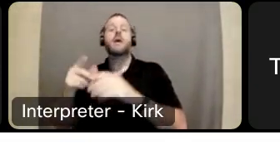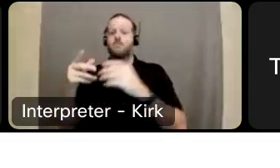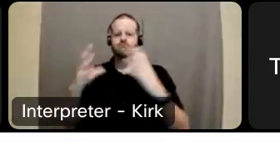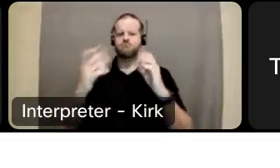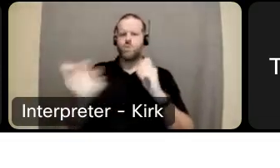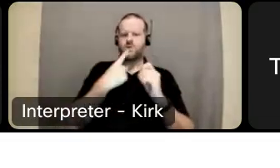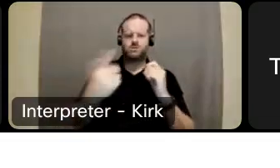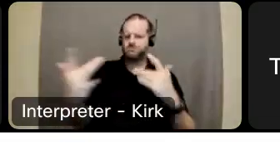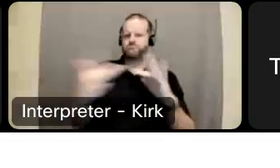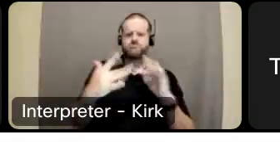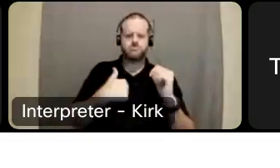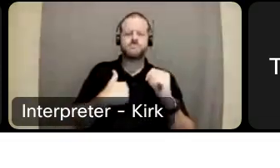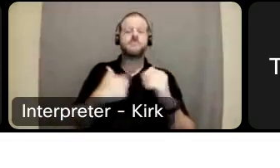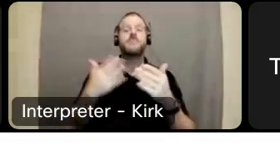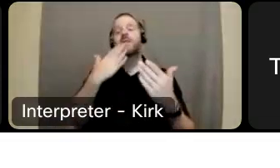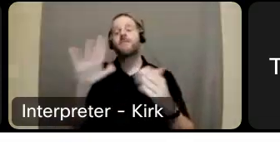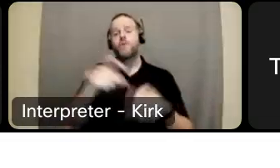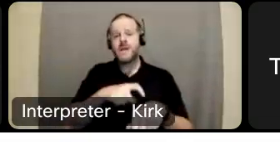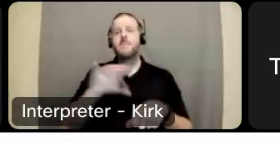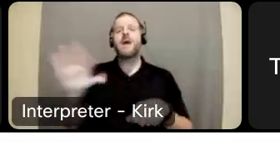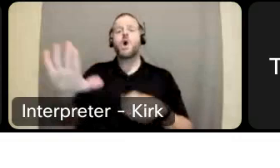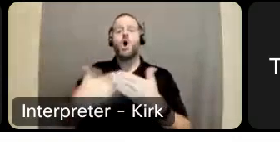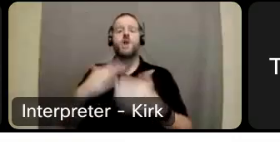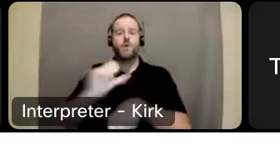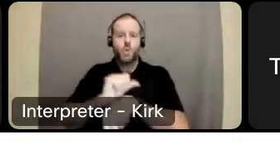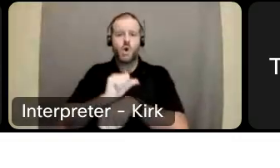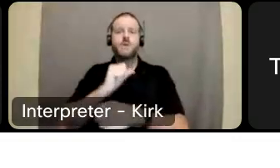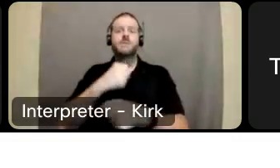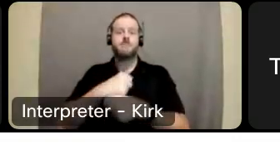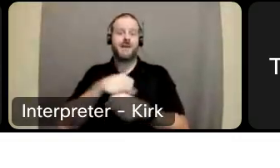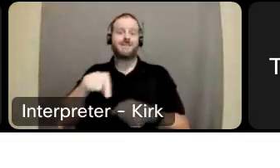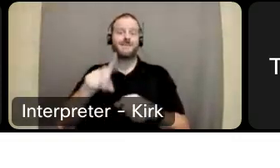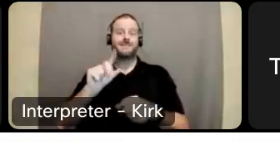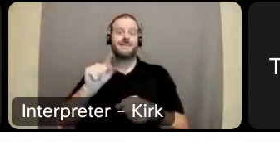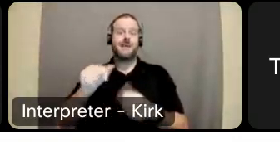for not only your time here today, but of all the work that you do to make this data collection